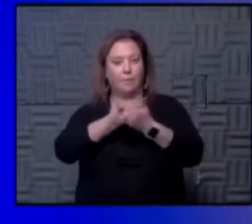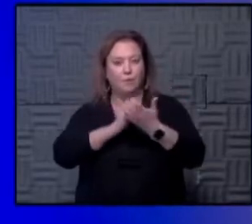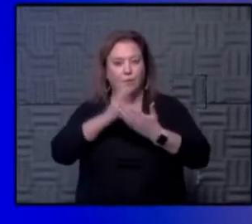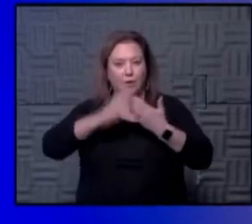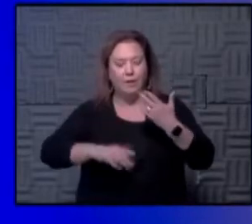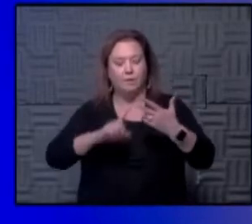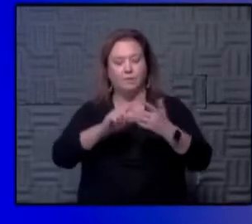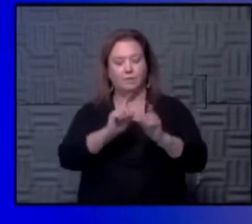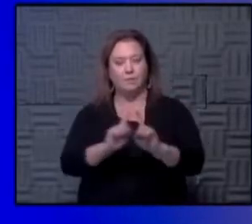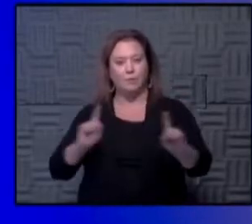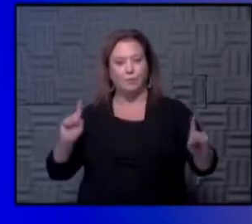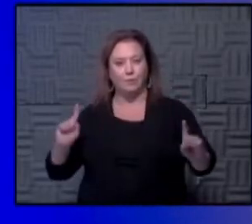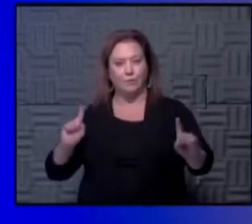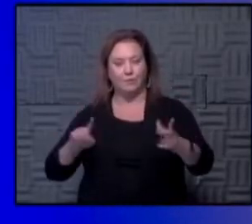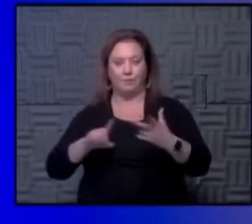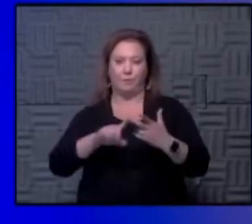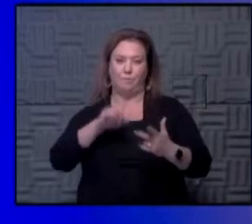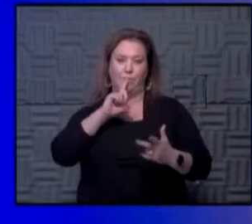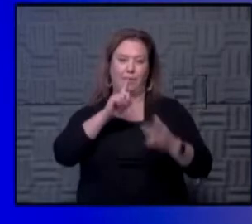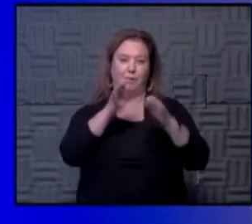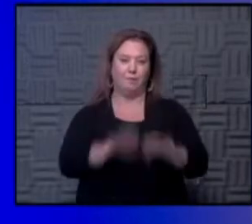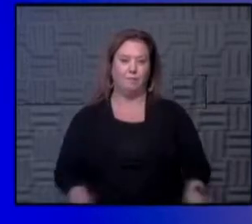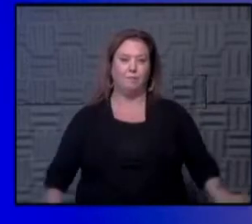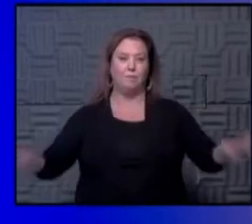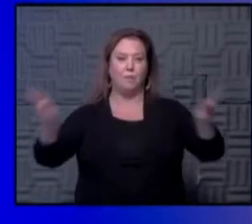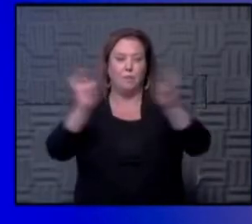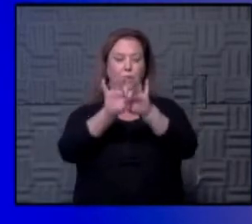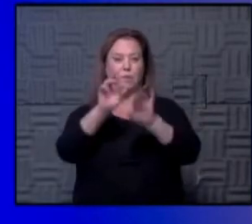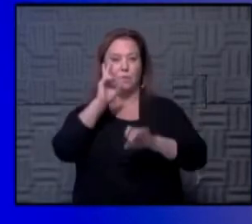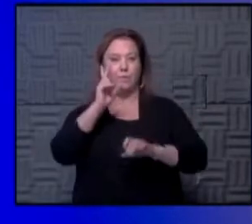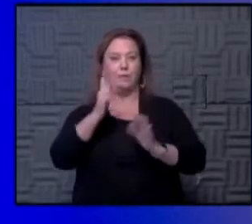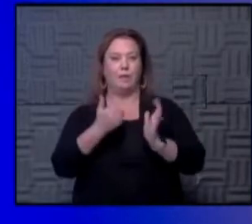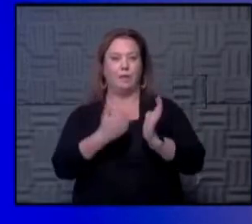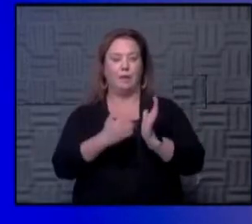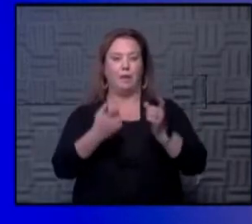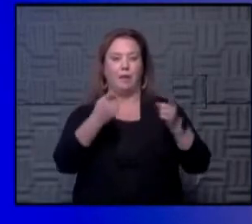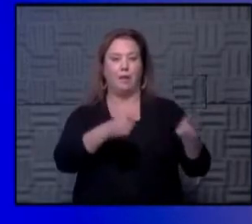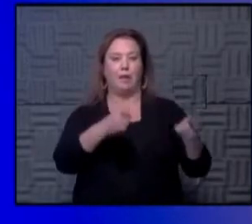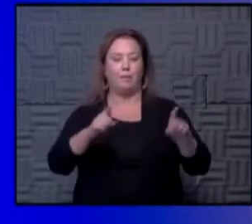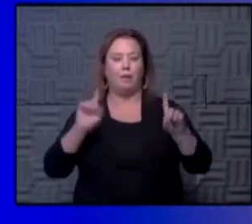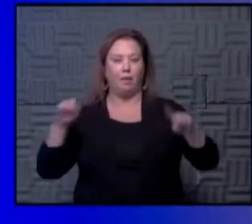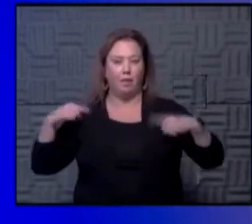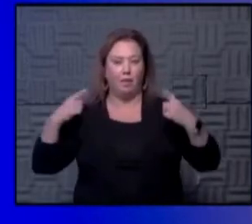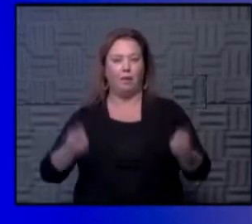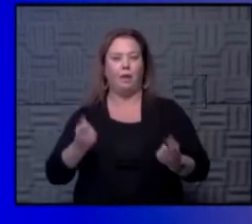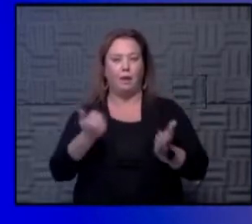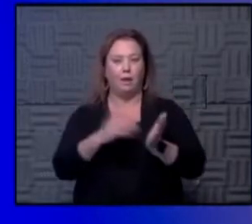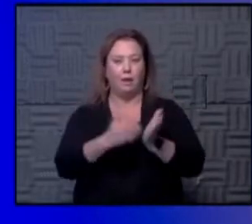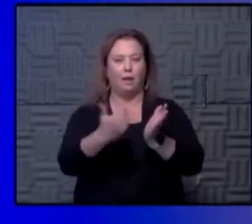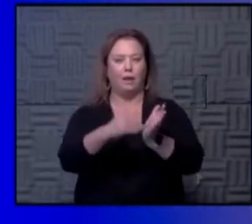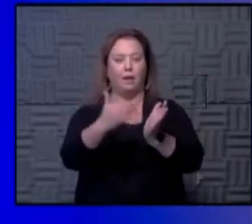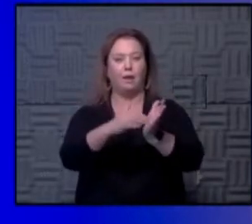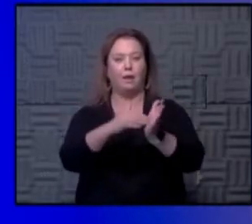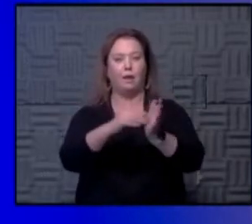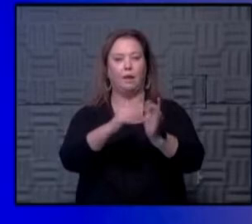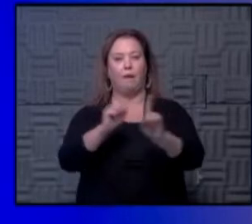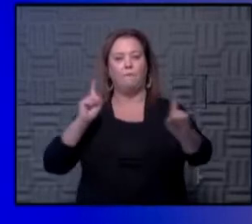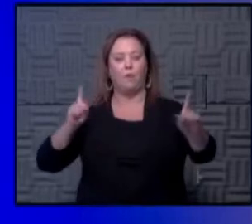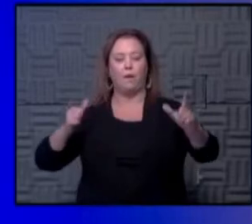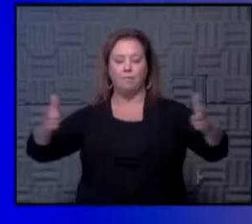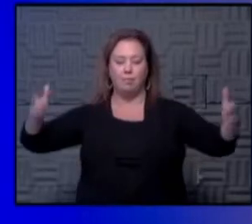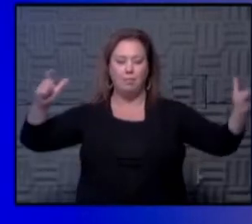hygiene, socially distance, and really most important, because we have seen this happen now for the past several weeks, avoid